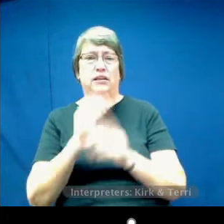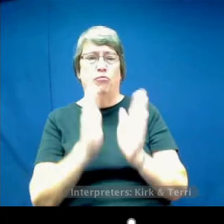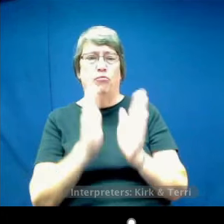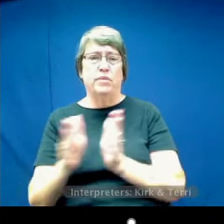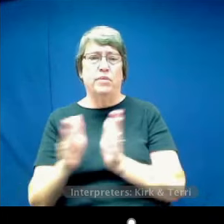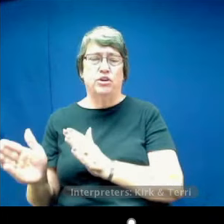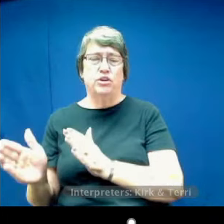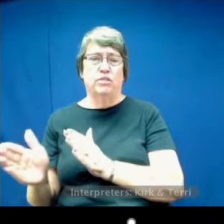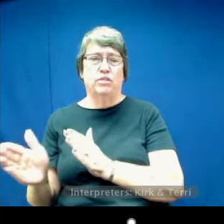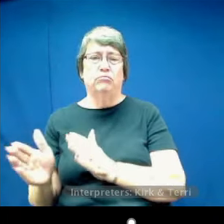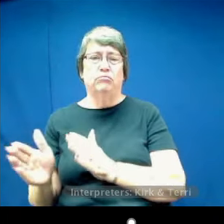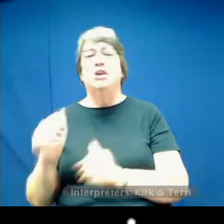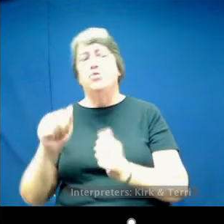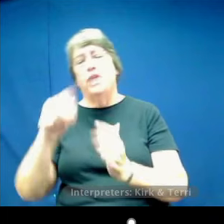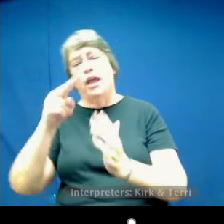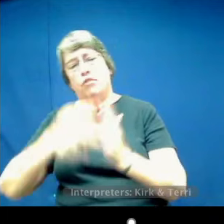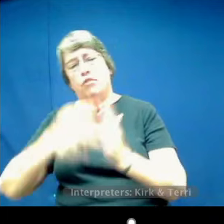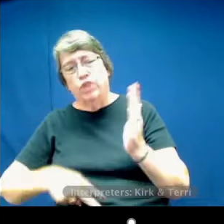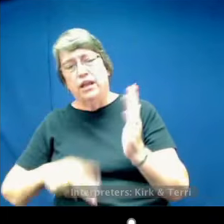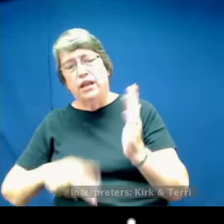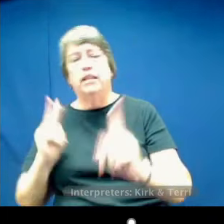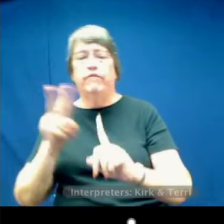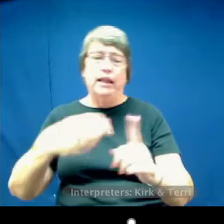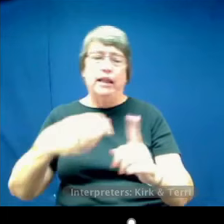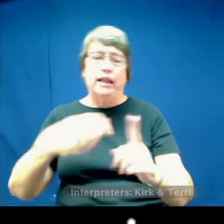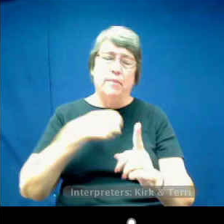complaint, talking to the attorneys, that kind of thing.